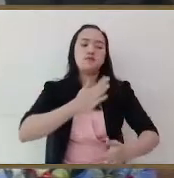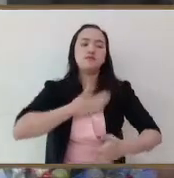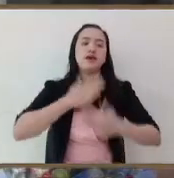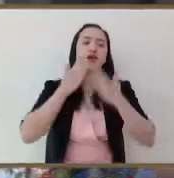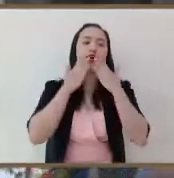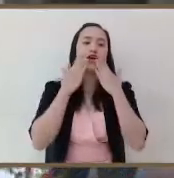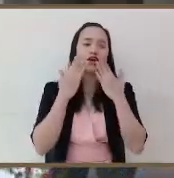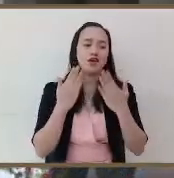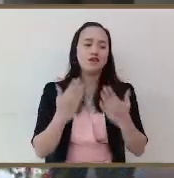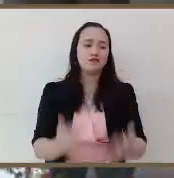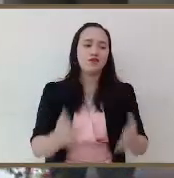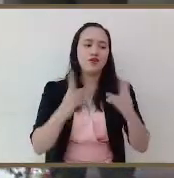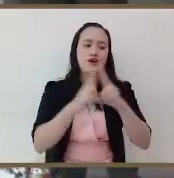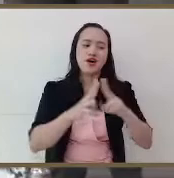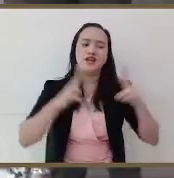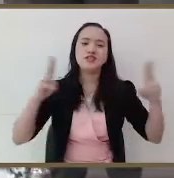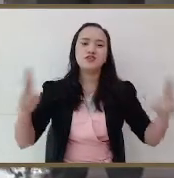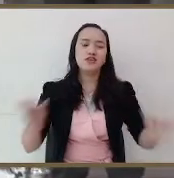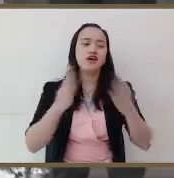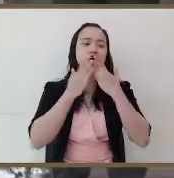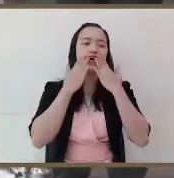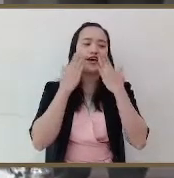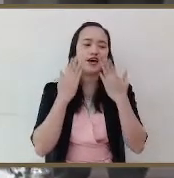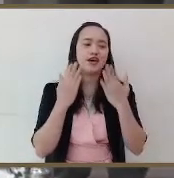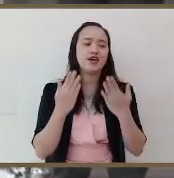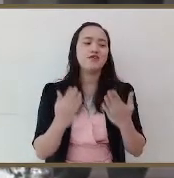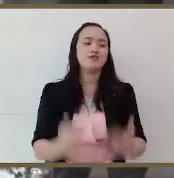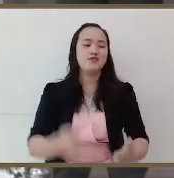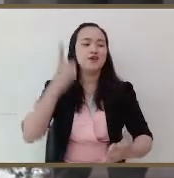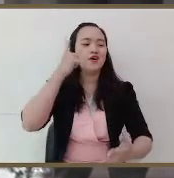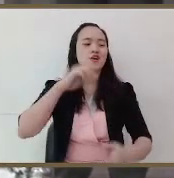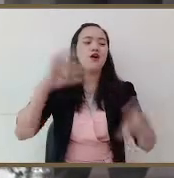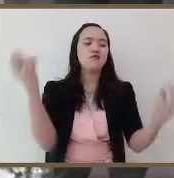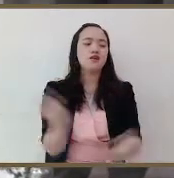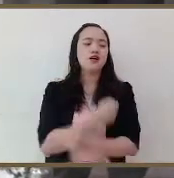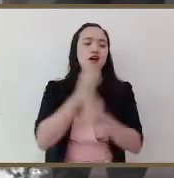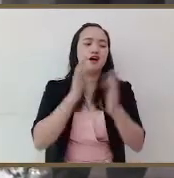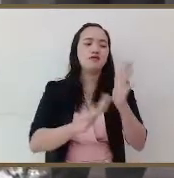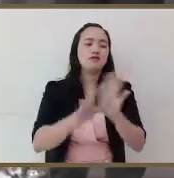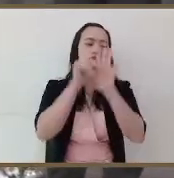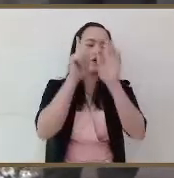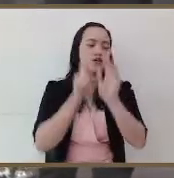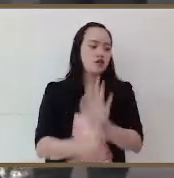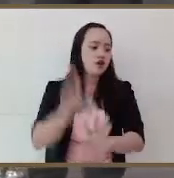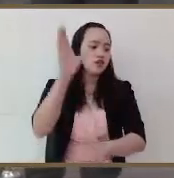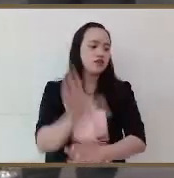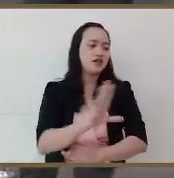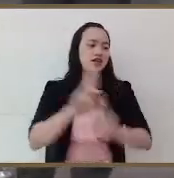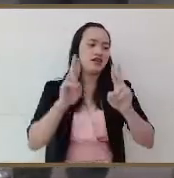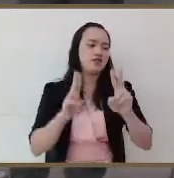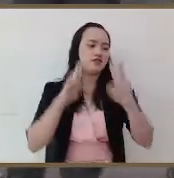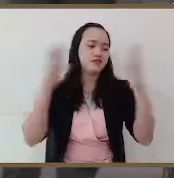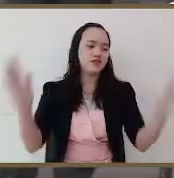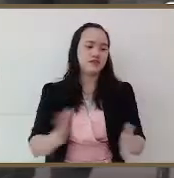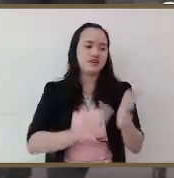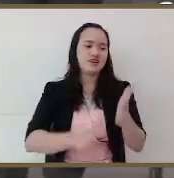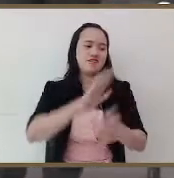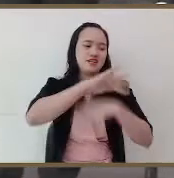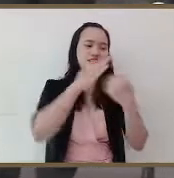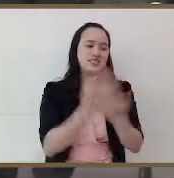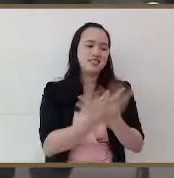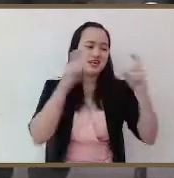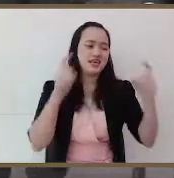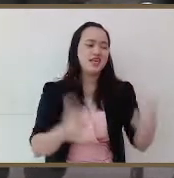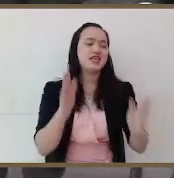above. I'm thankful, so thankful for the love that He showed on the cross and the hill where He paid for